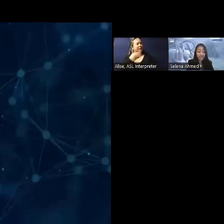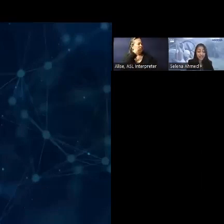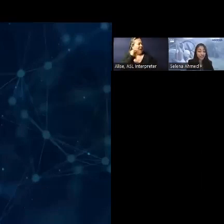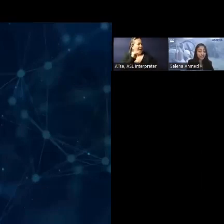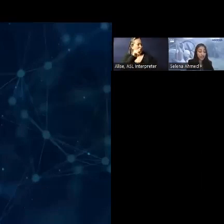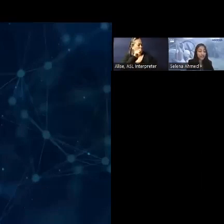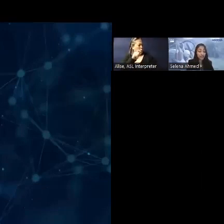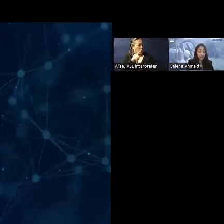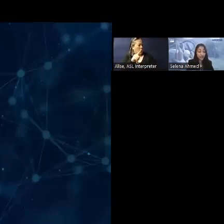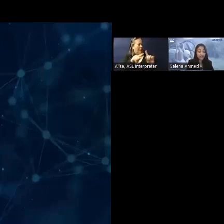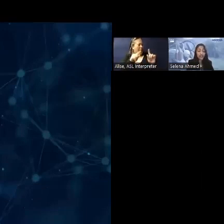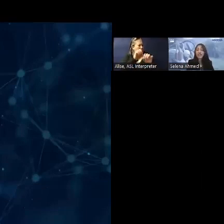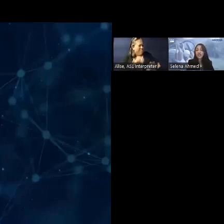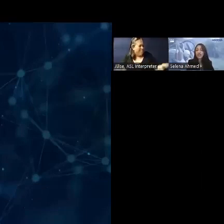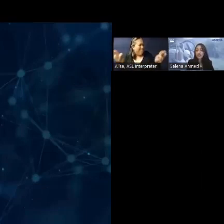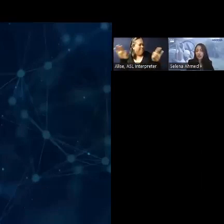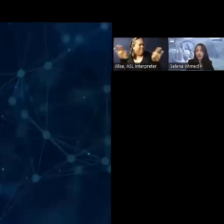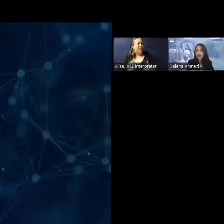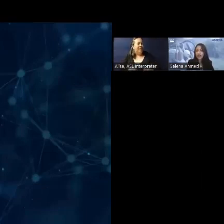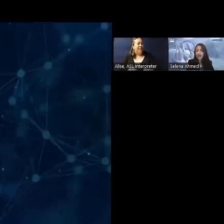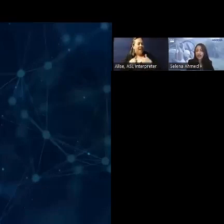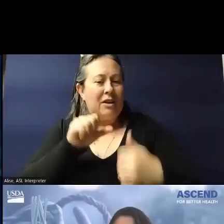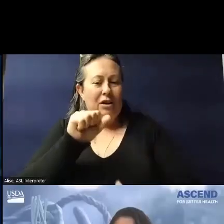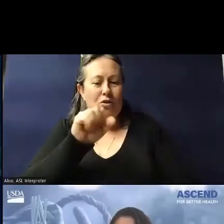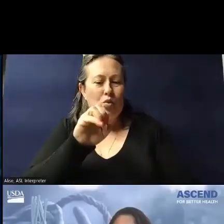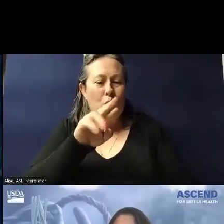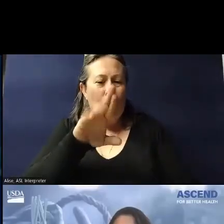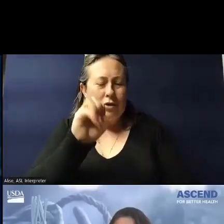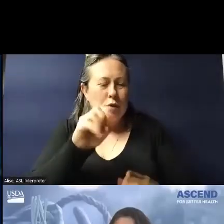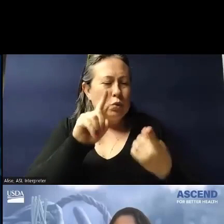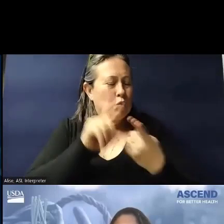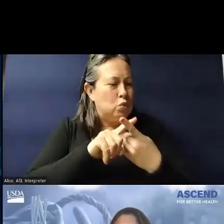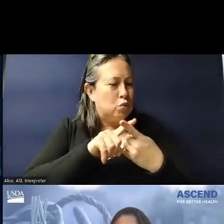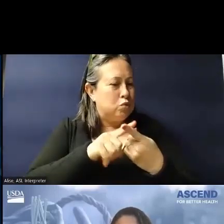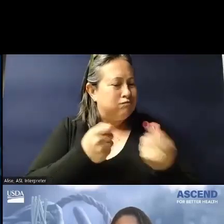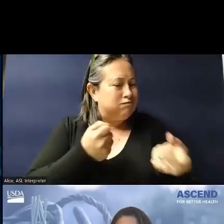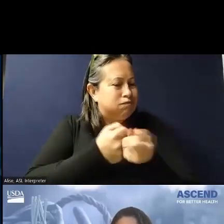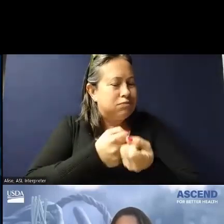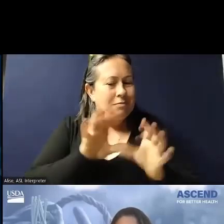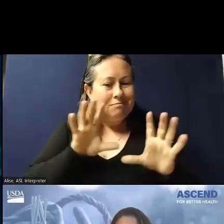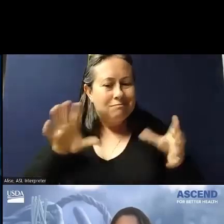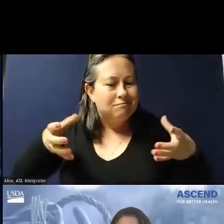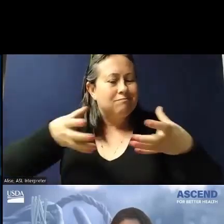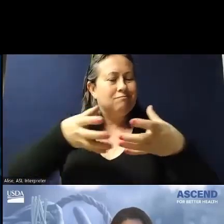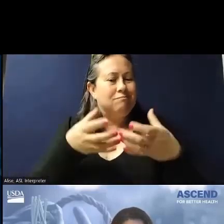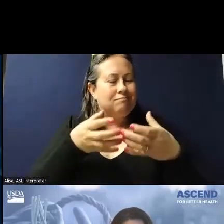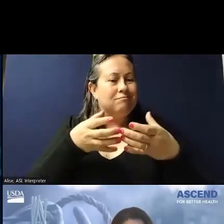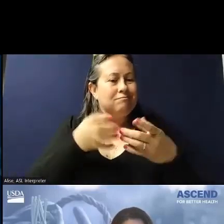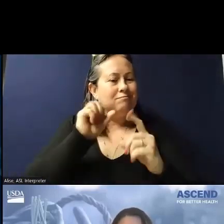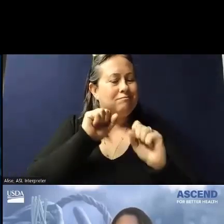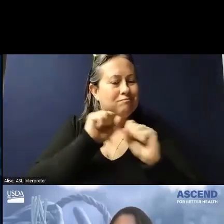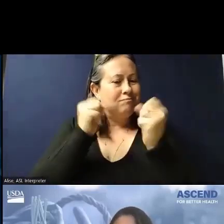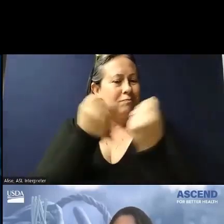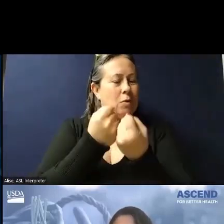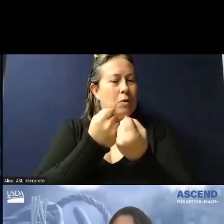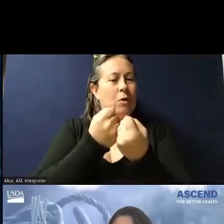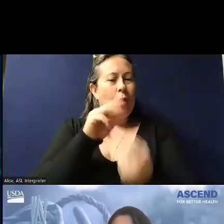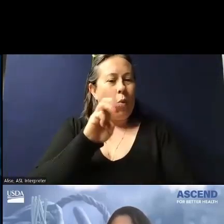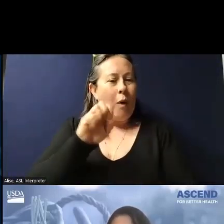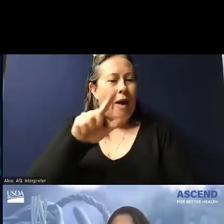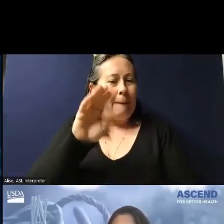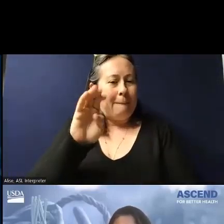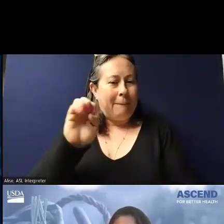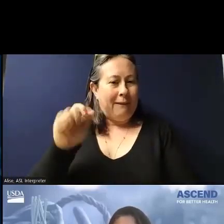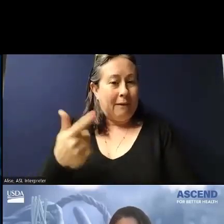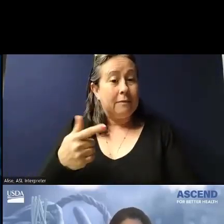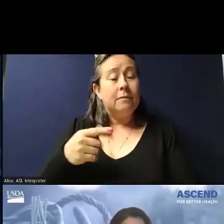an essential life source to support our collective well-being and overcome health disparities. The Periodic Table